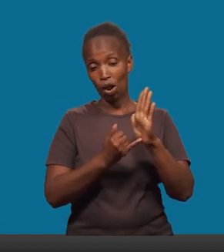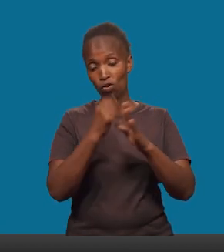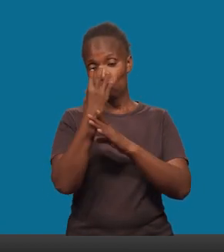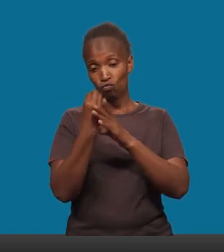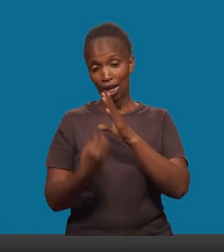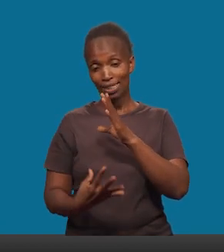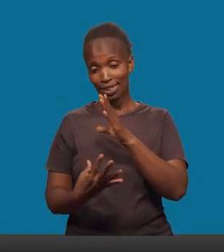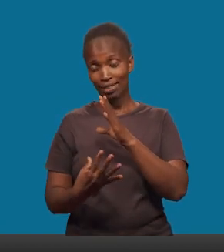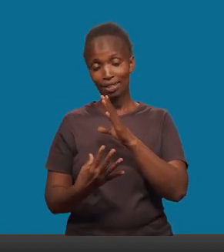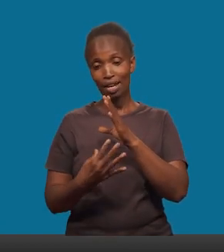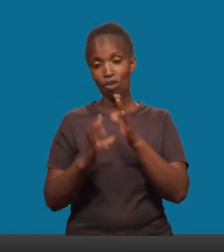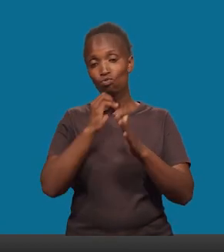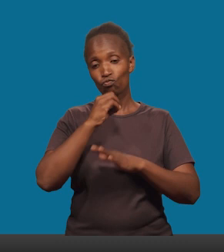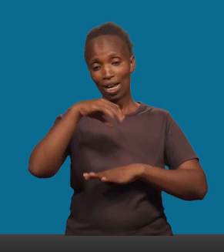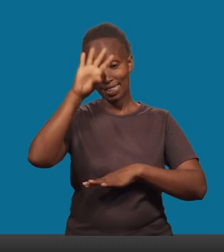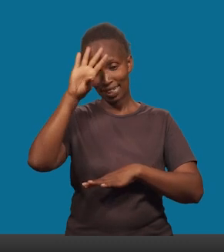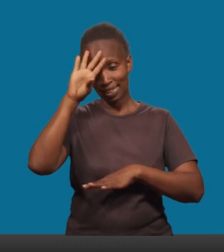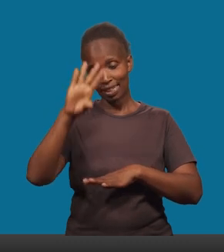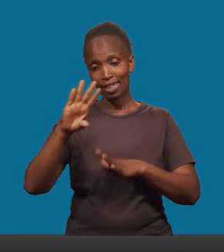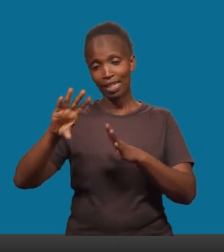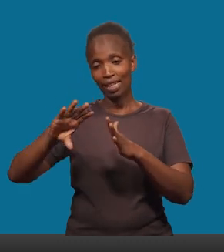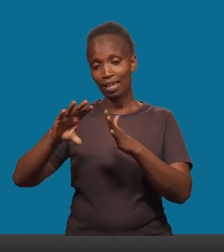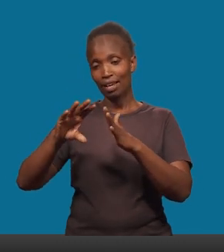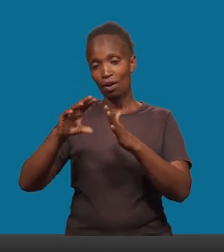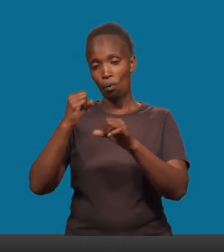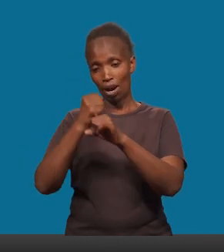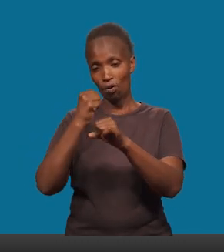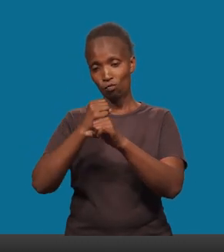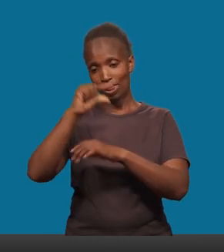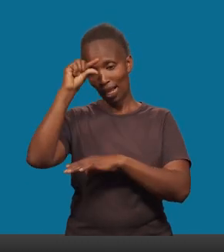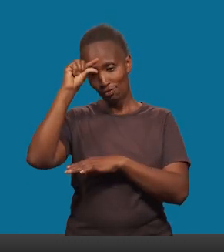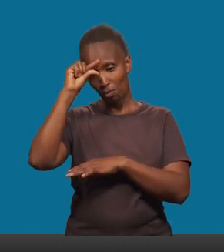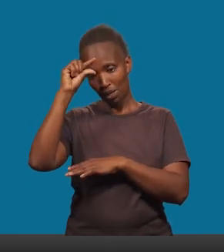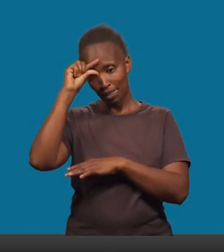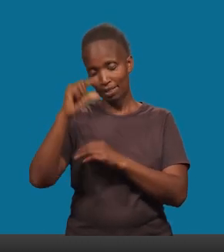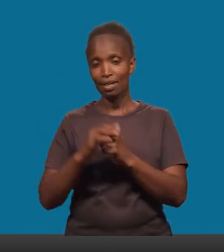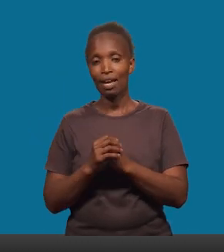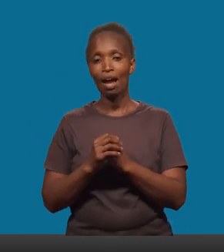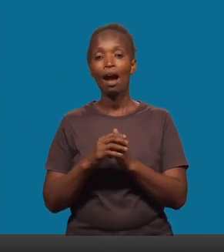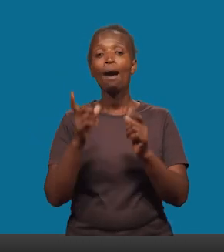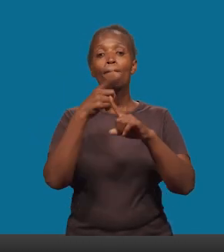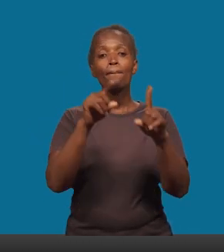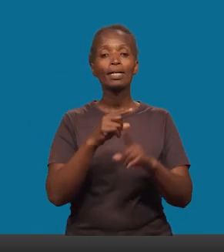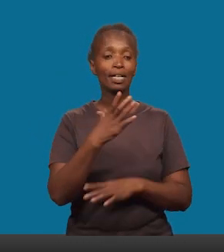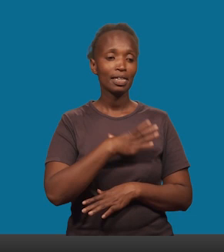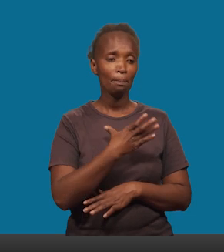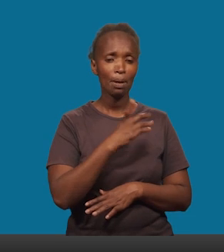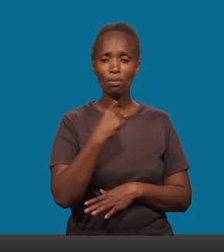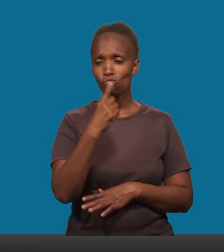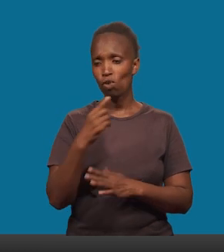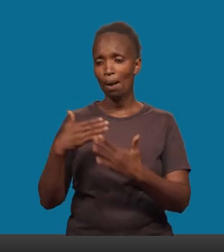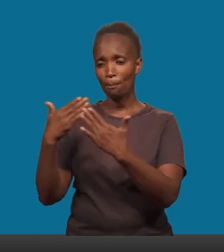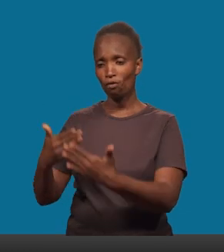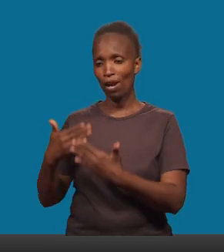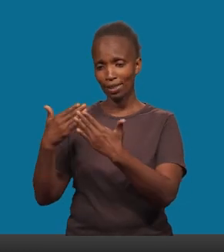government business so that they are seen to be a disorder. It's unfortunate that people who